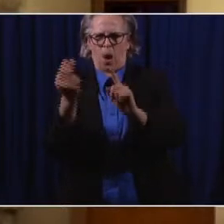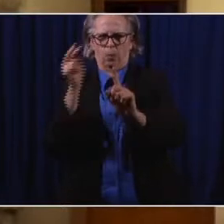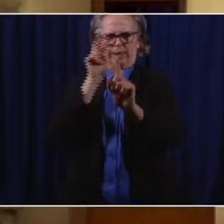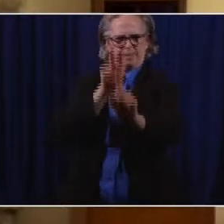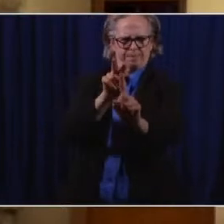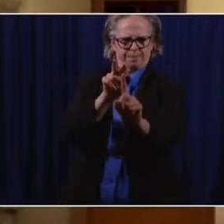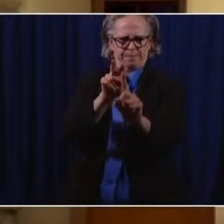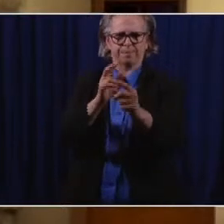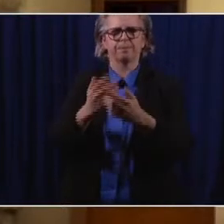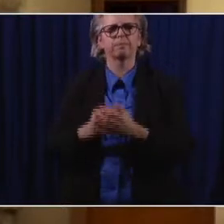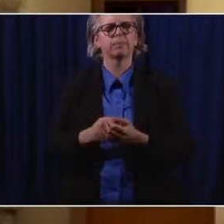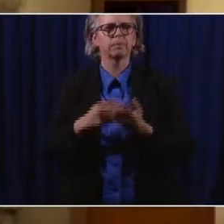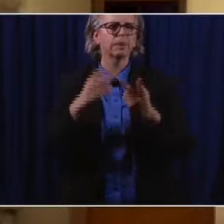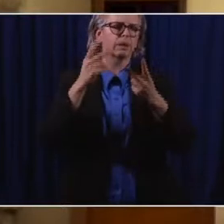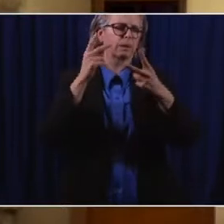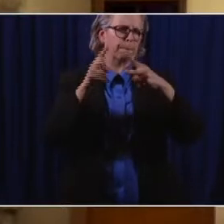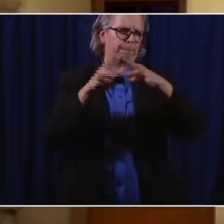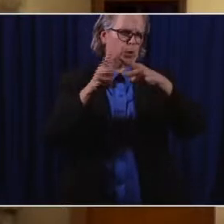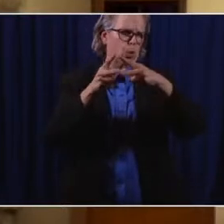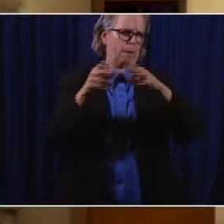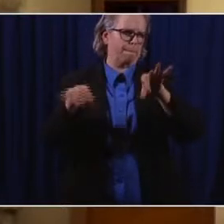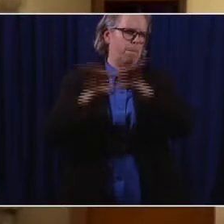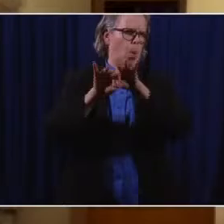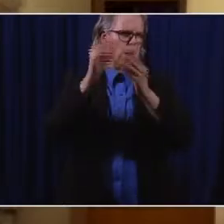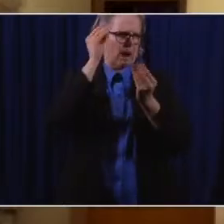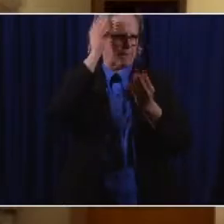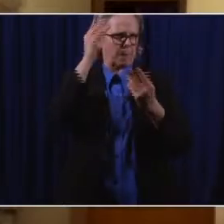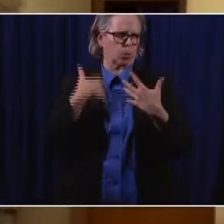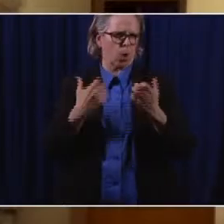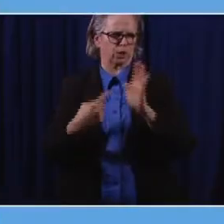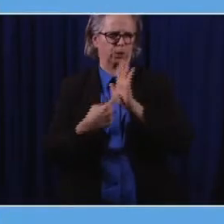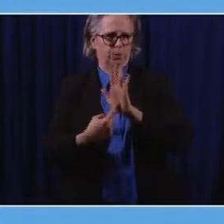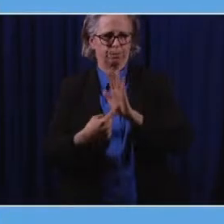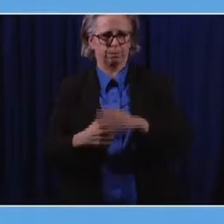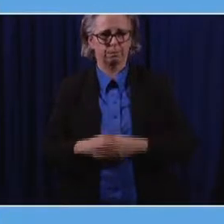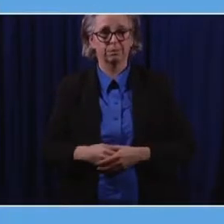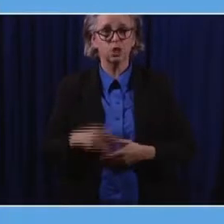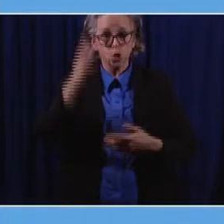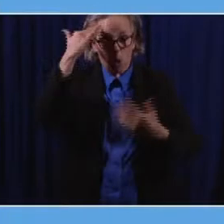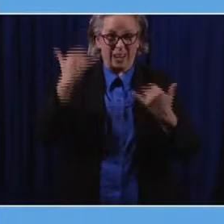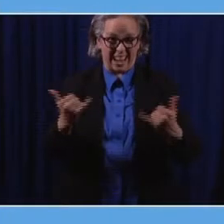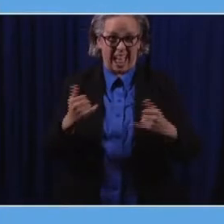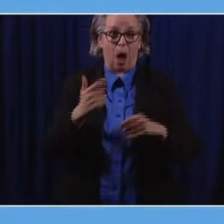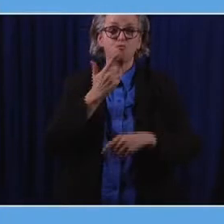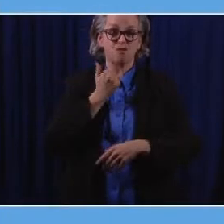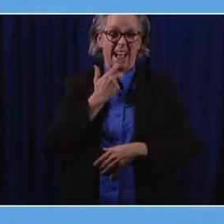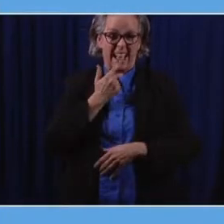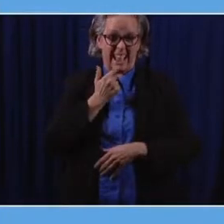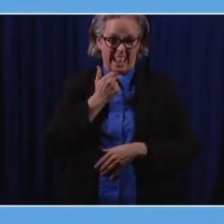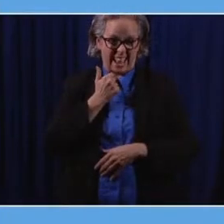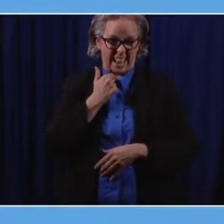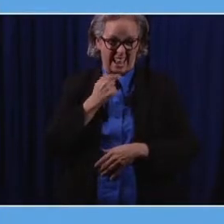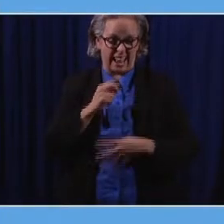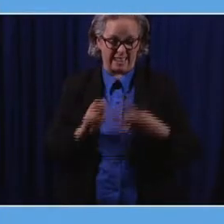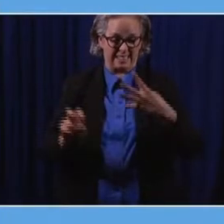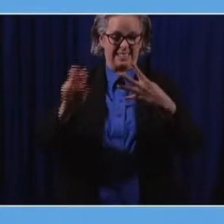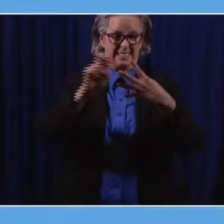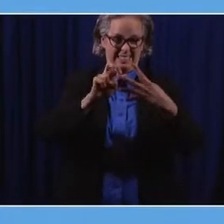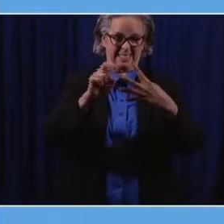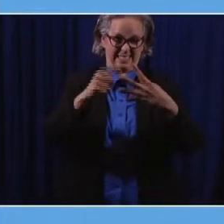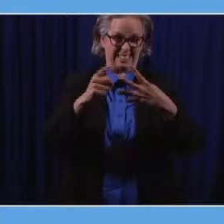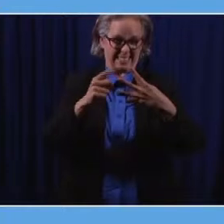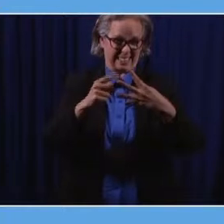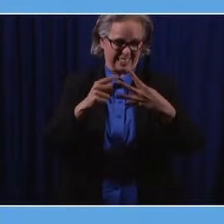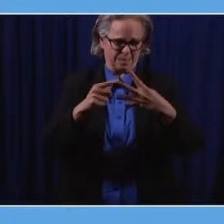so what you're going to see on here is just the red counties right now. And then the